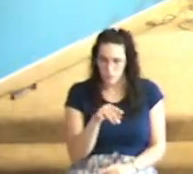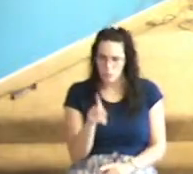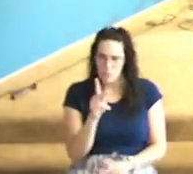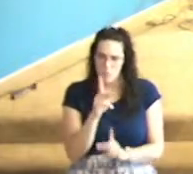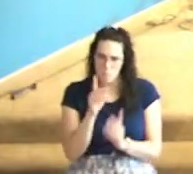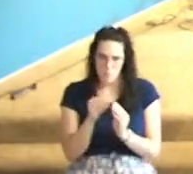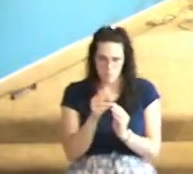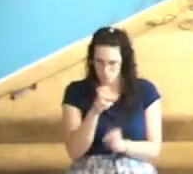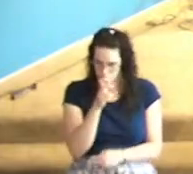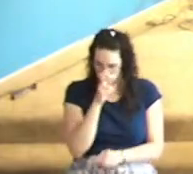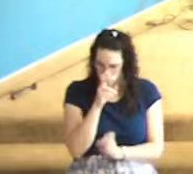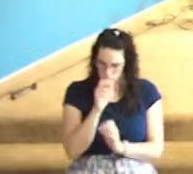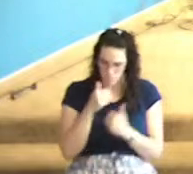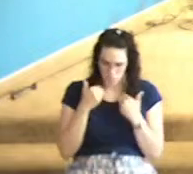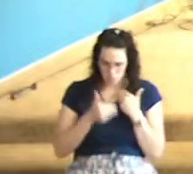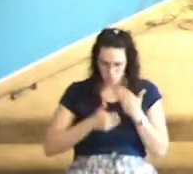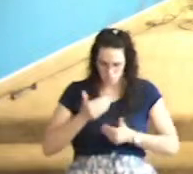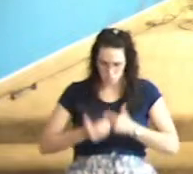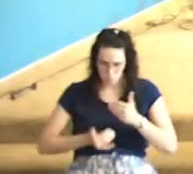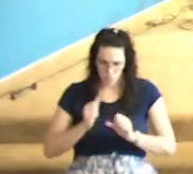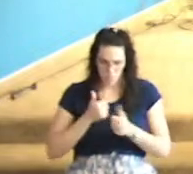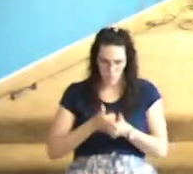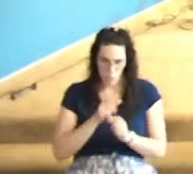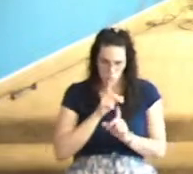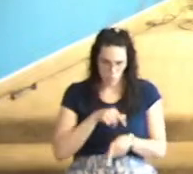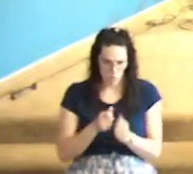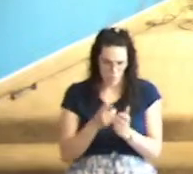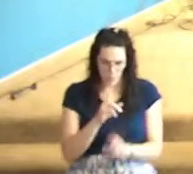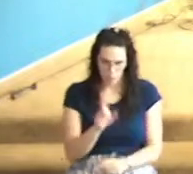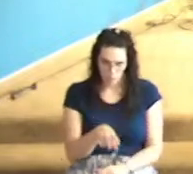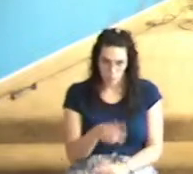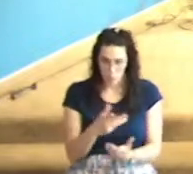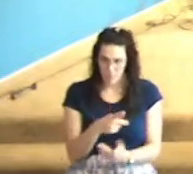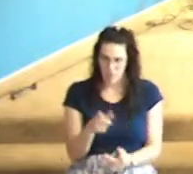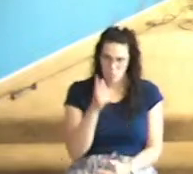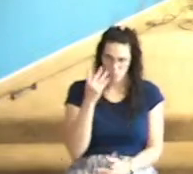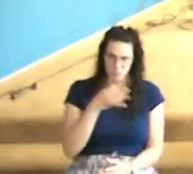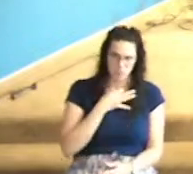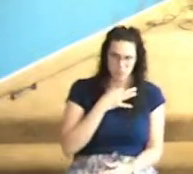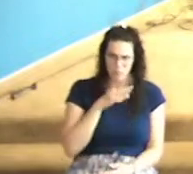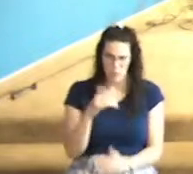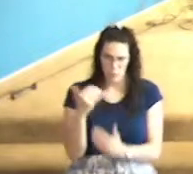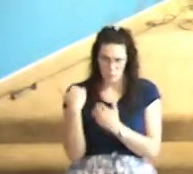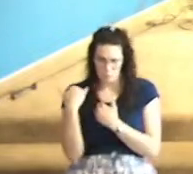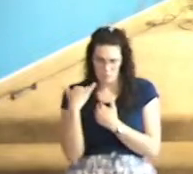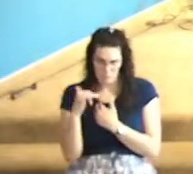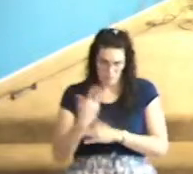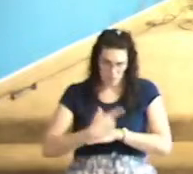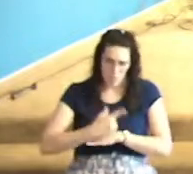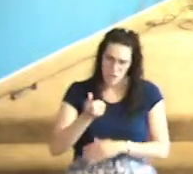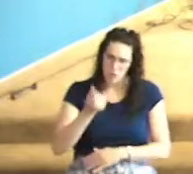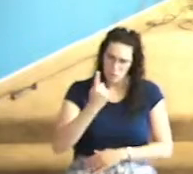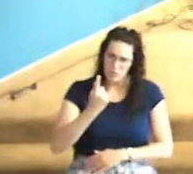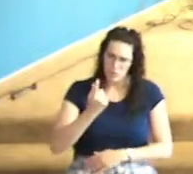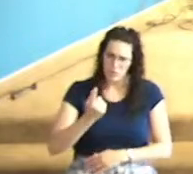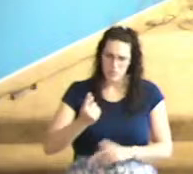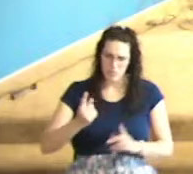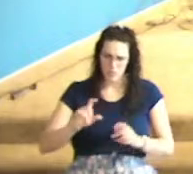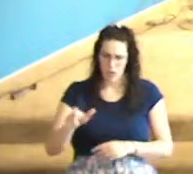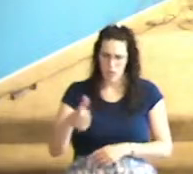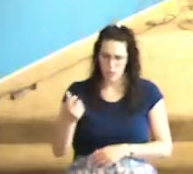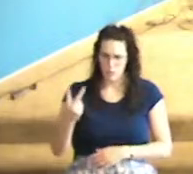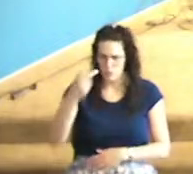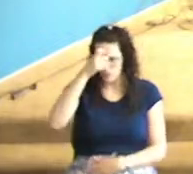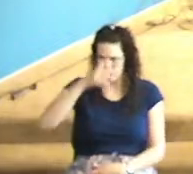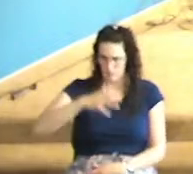who carried out their orders without question. They must have wondered about their duty that day. They understood the punishment of two men who